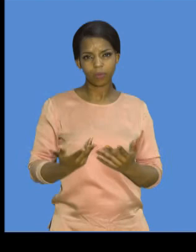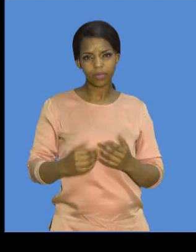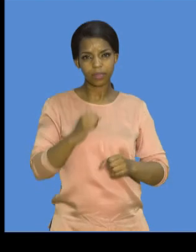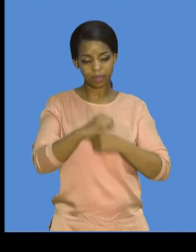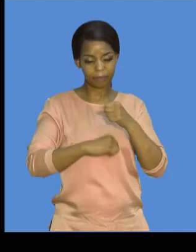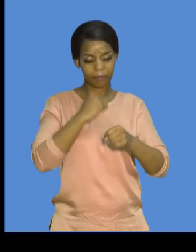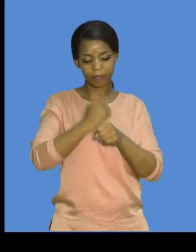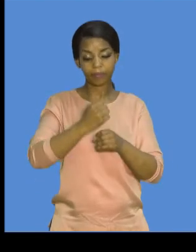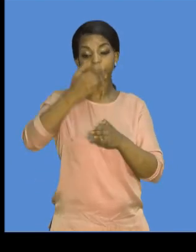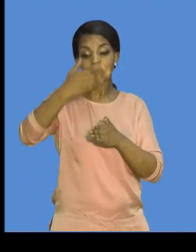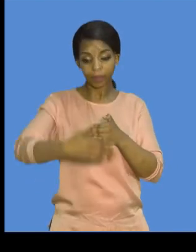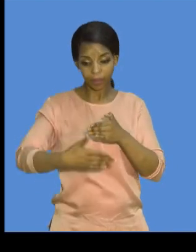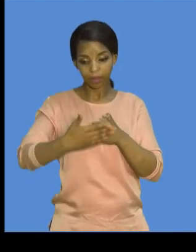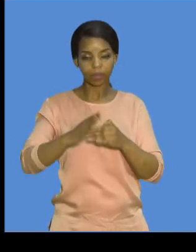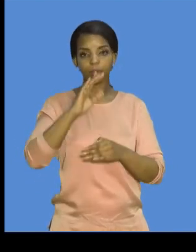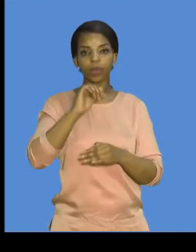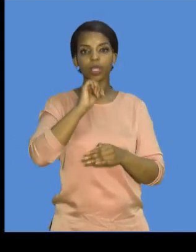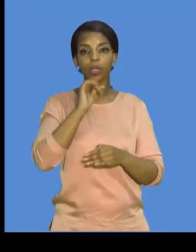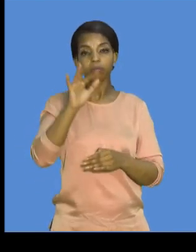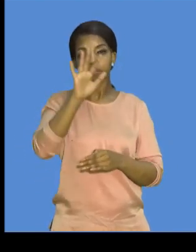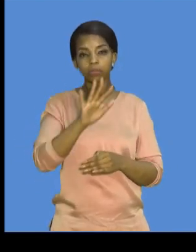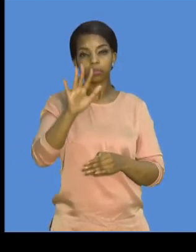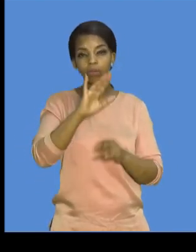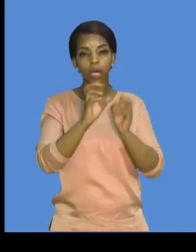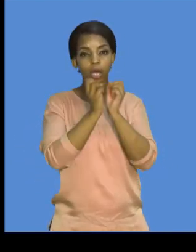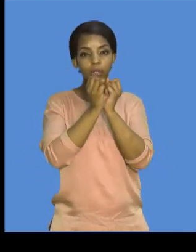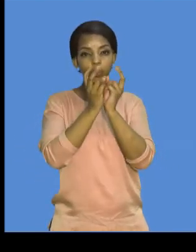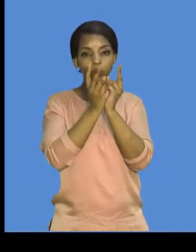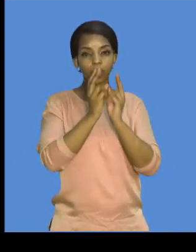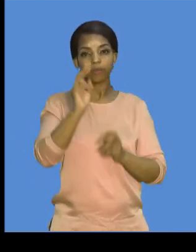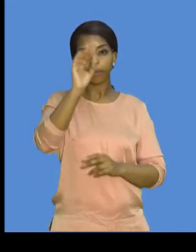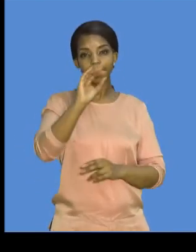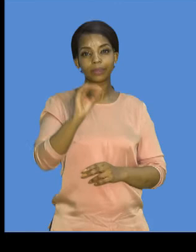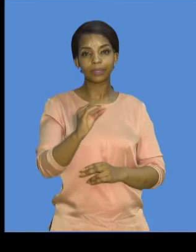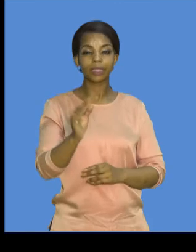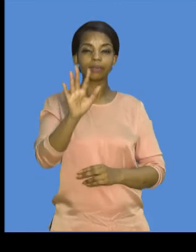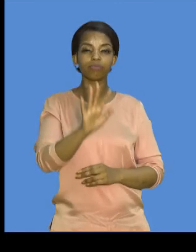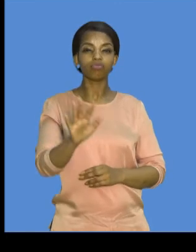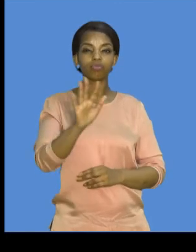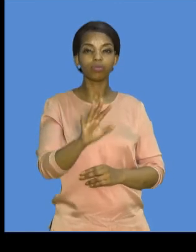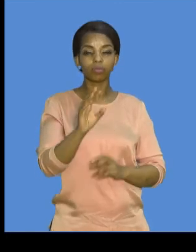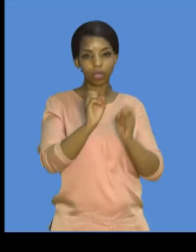the year, it will no longer be roughly 12%. It will be maybe 12.25%